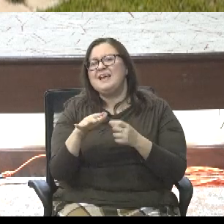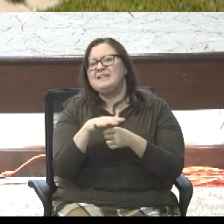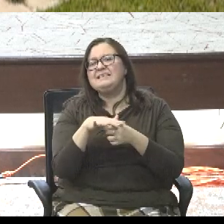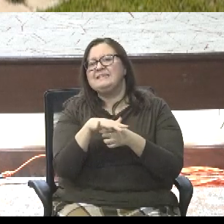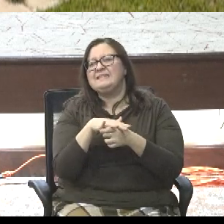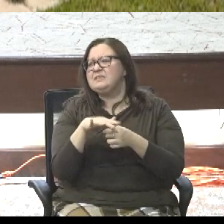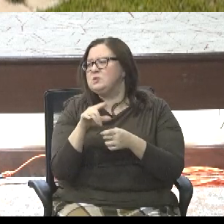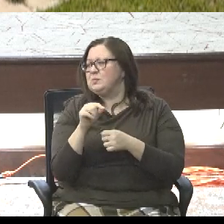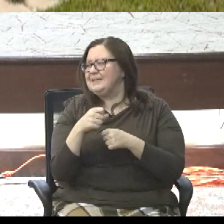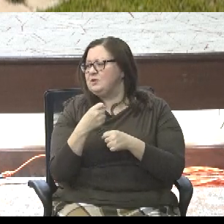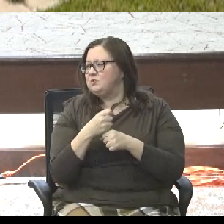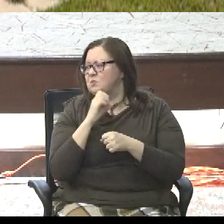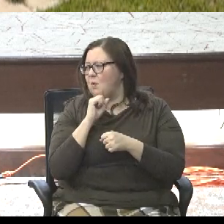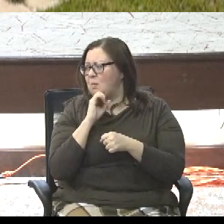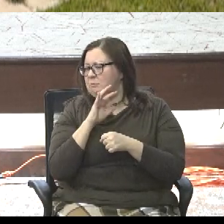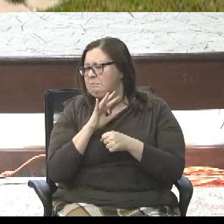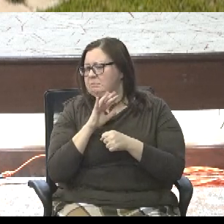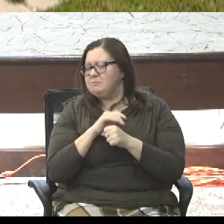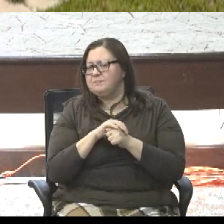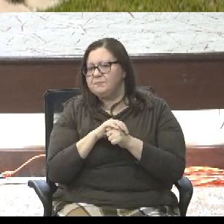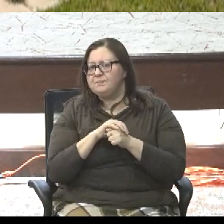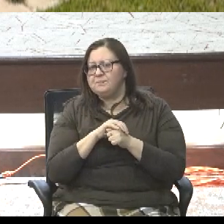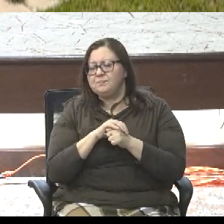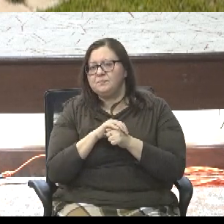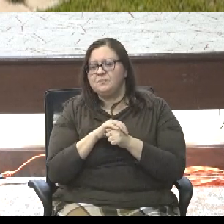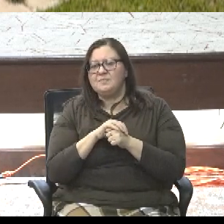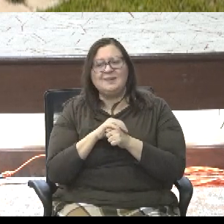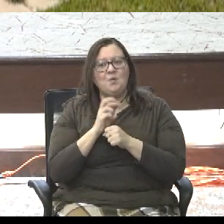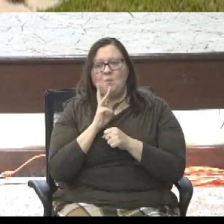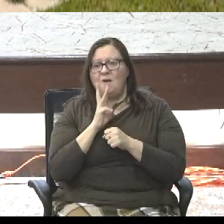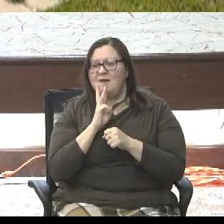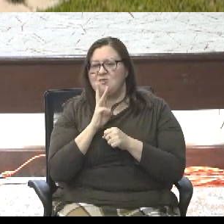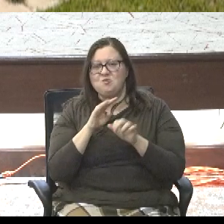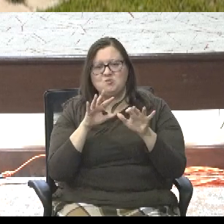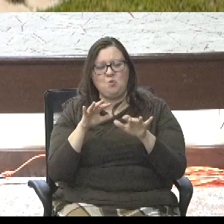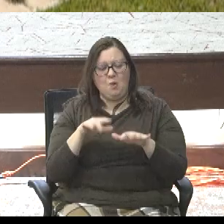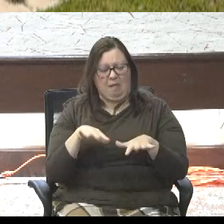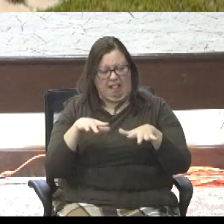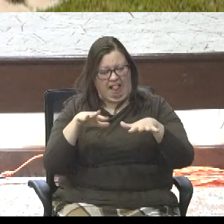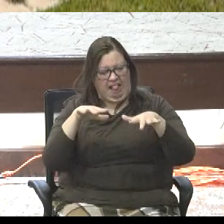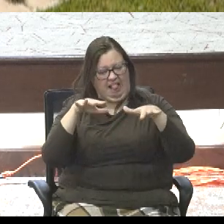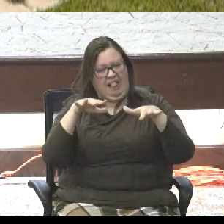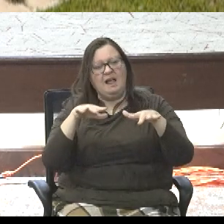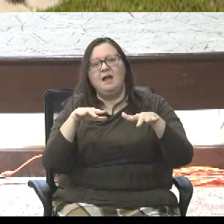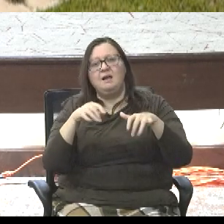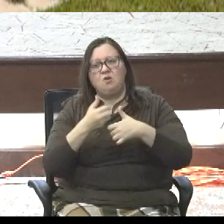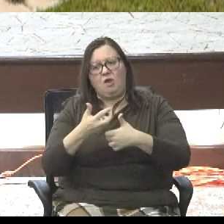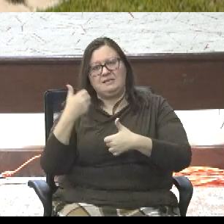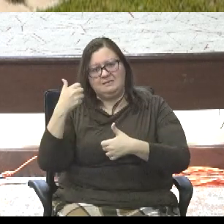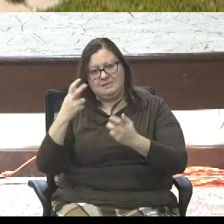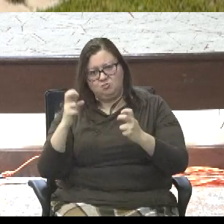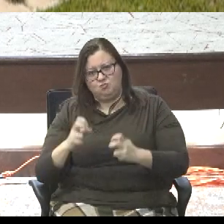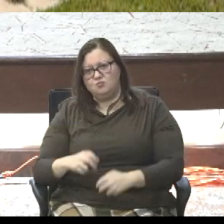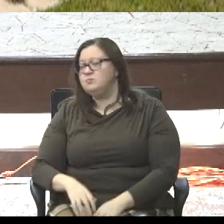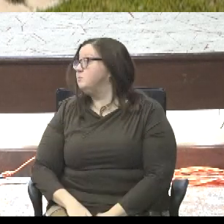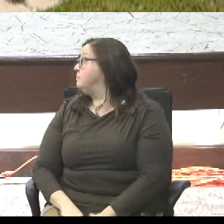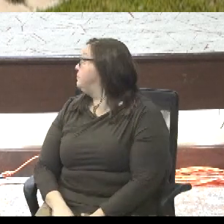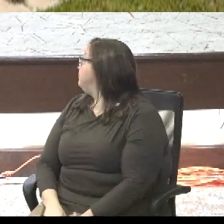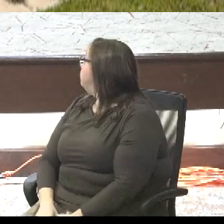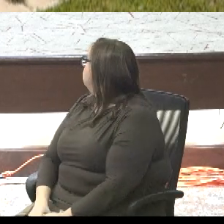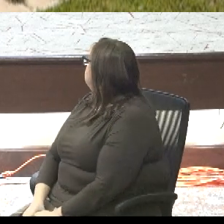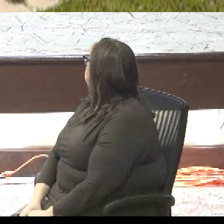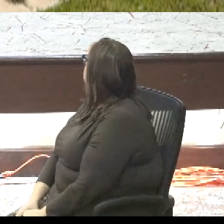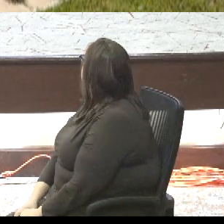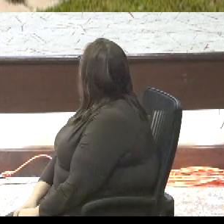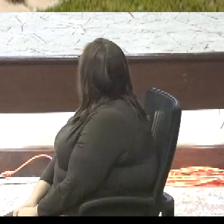the last 20 years, where inadequate stormwater design criteria has led to this. You can see on the right-hand